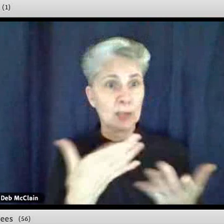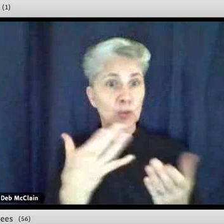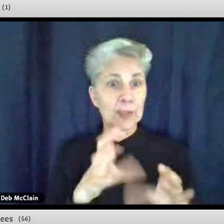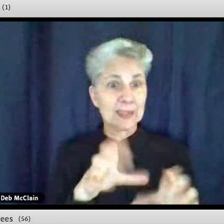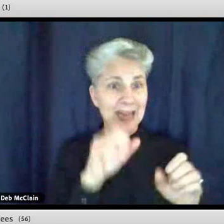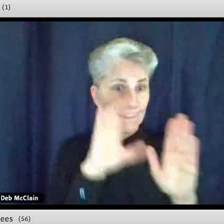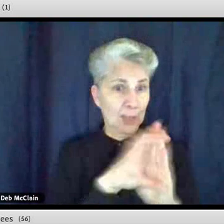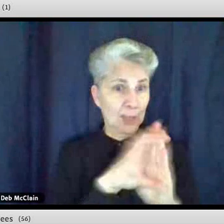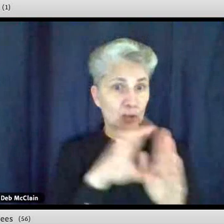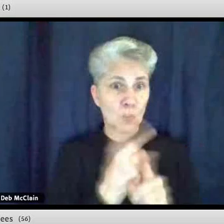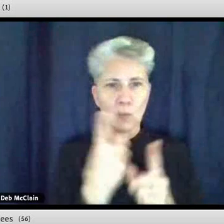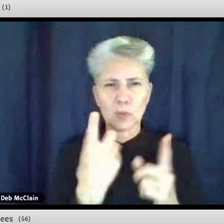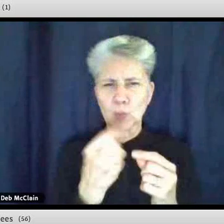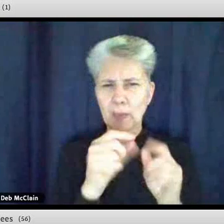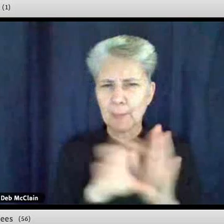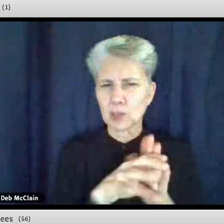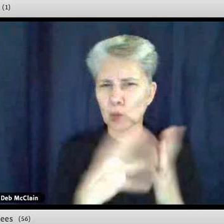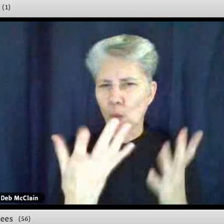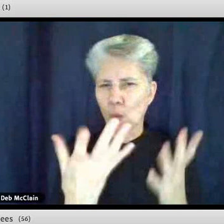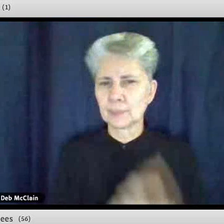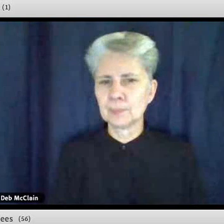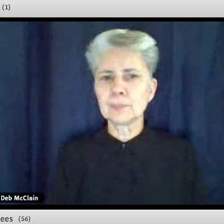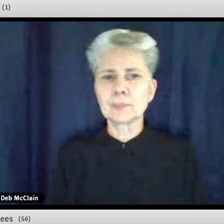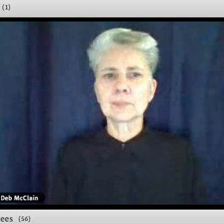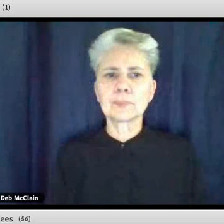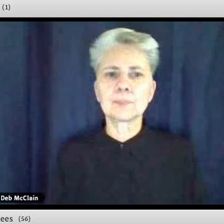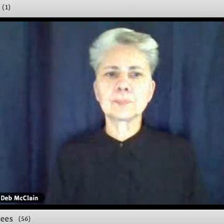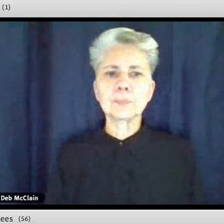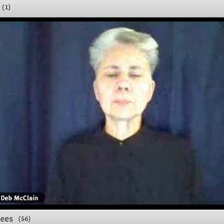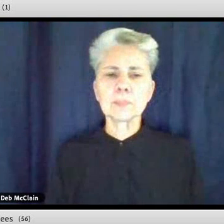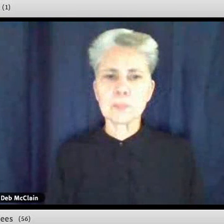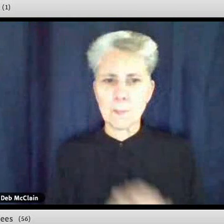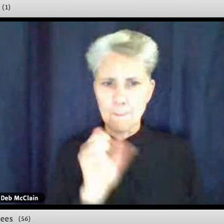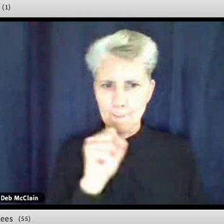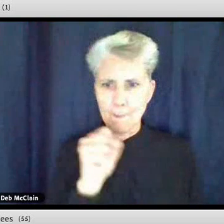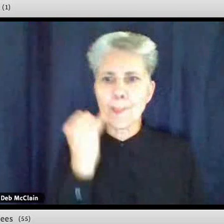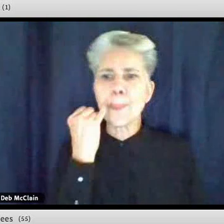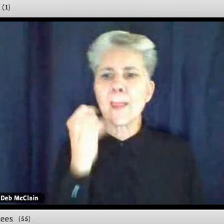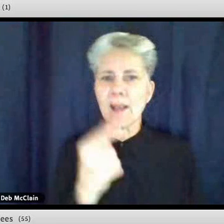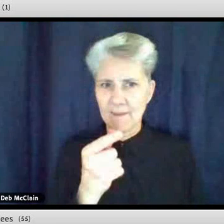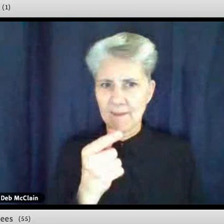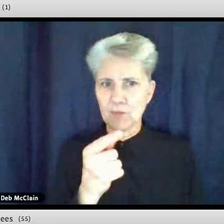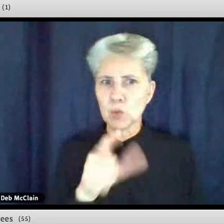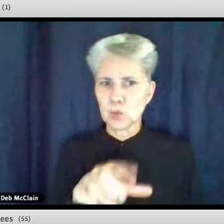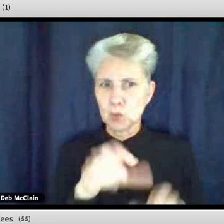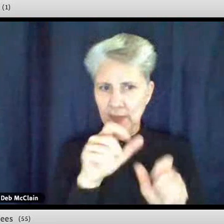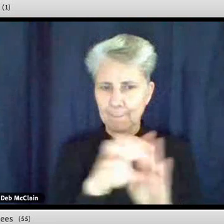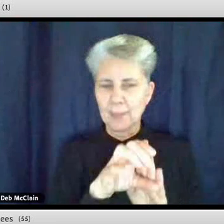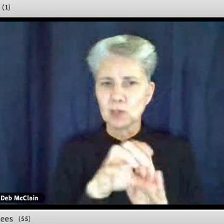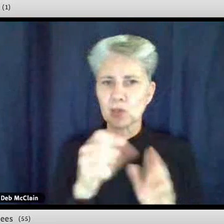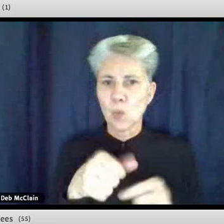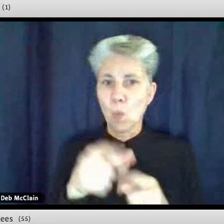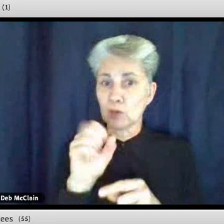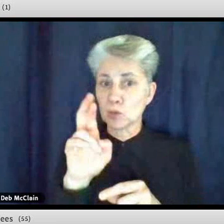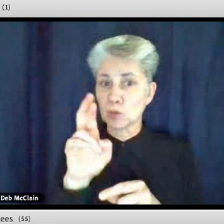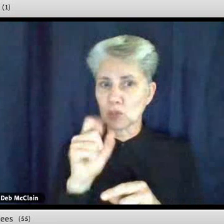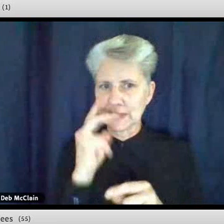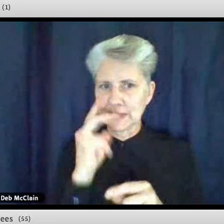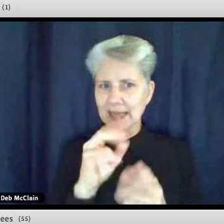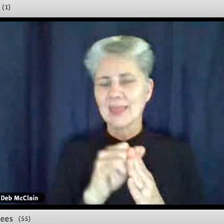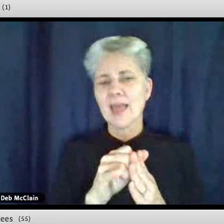lookup, fantastic. One of the first things you might do is take that picture, right? What would you do with that picture?